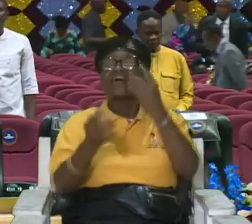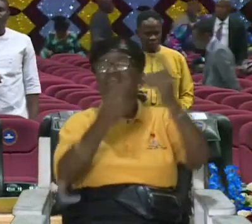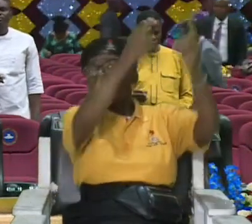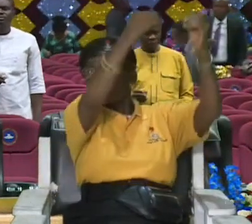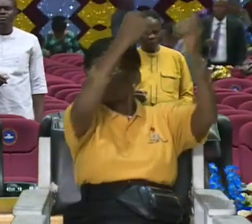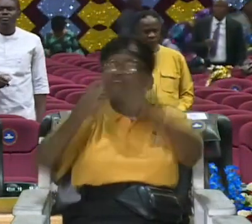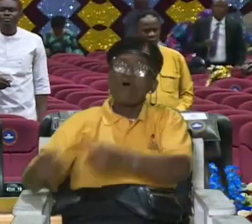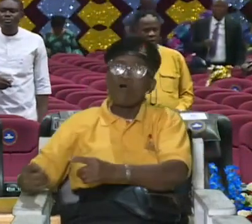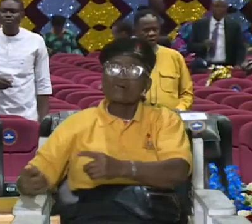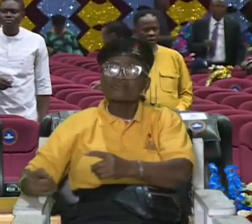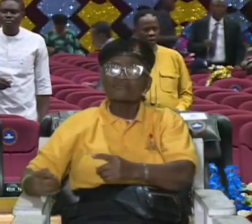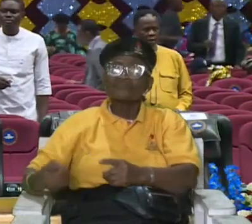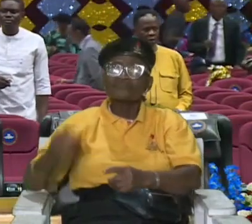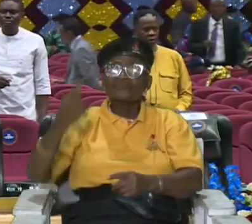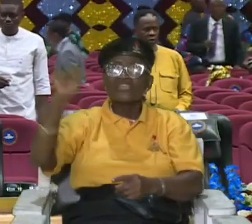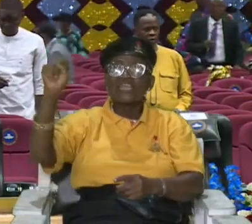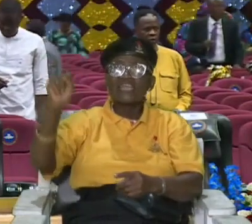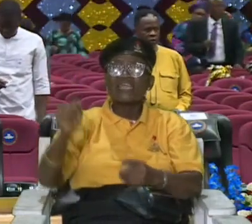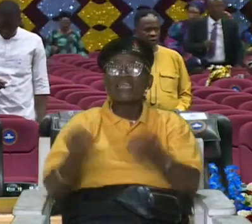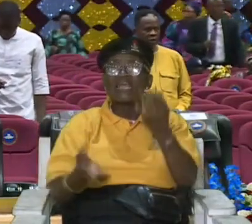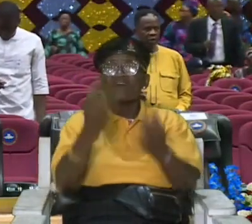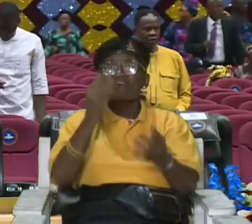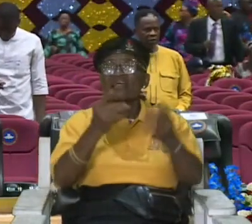If the fire falls on you